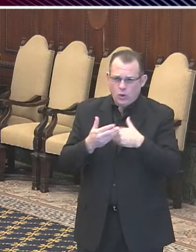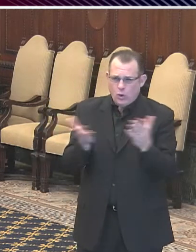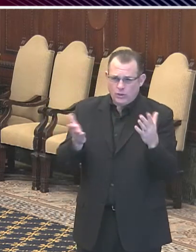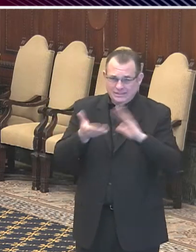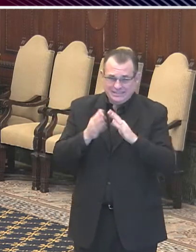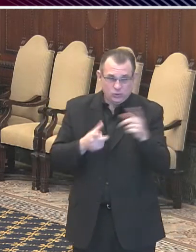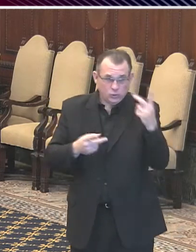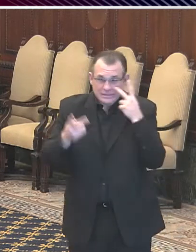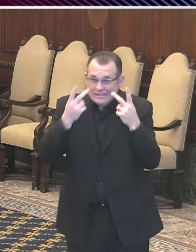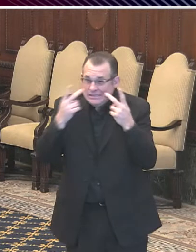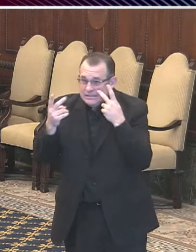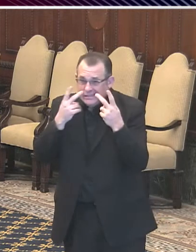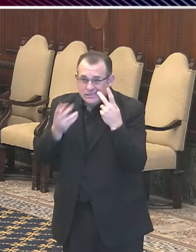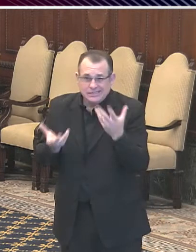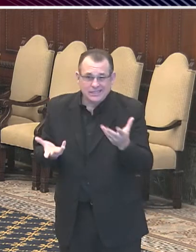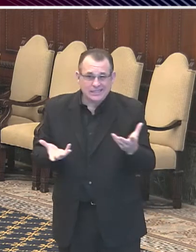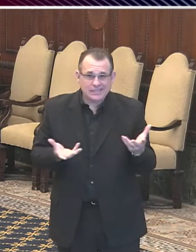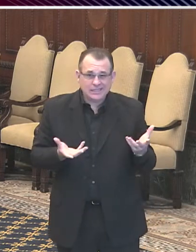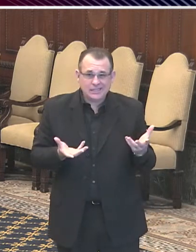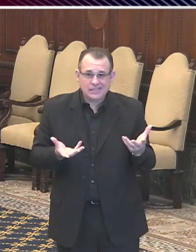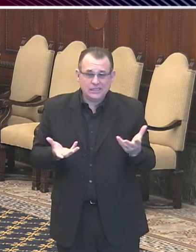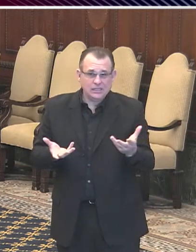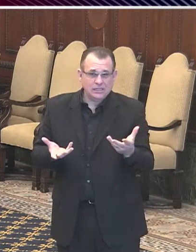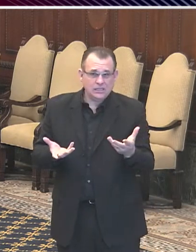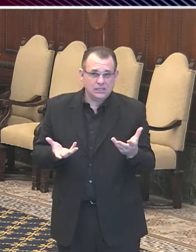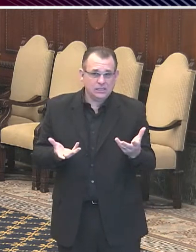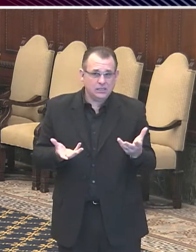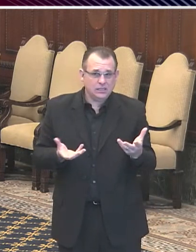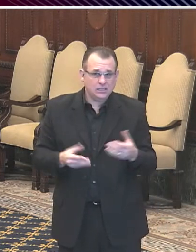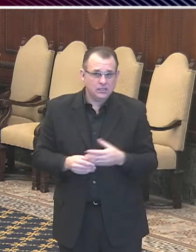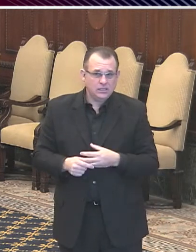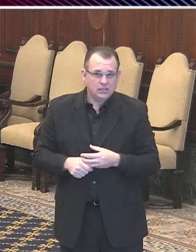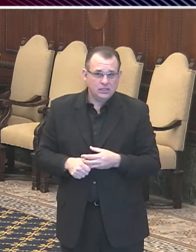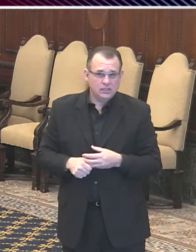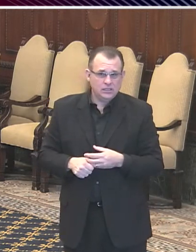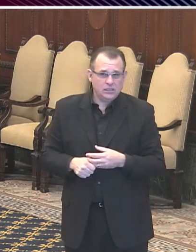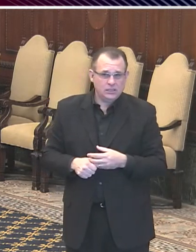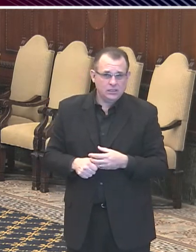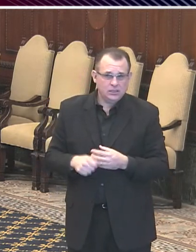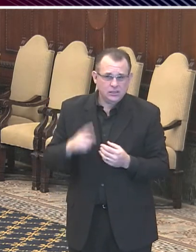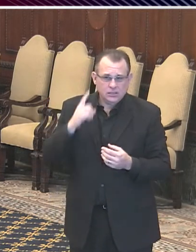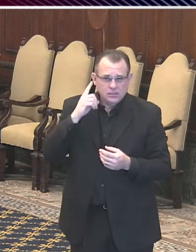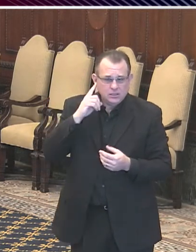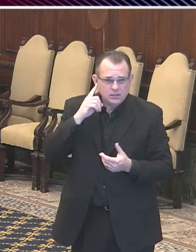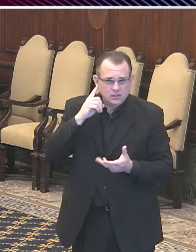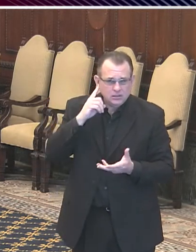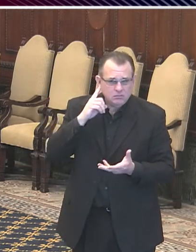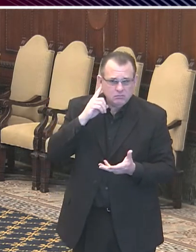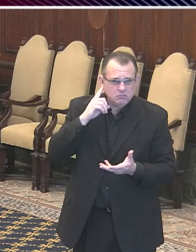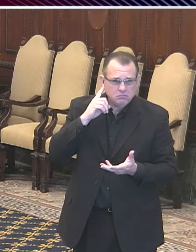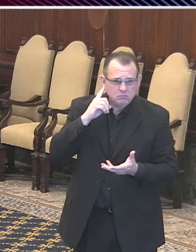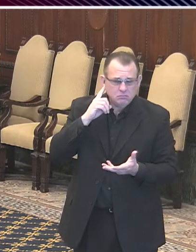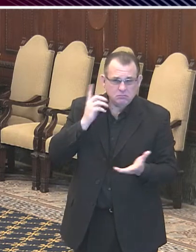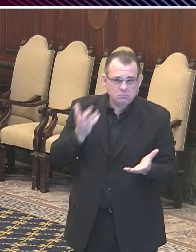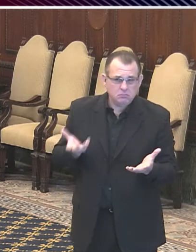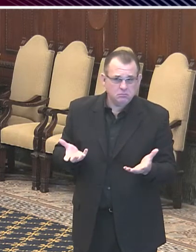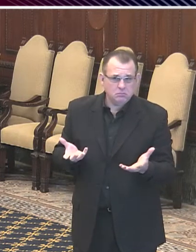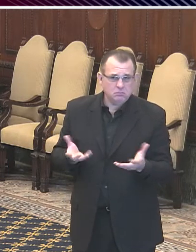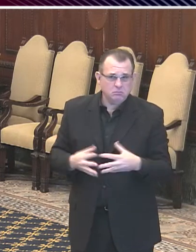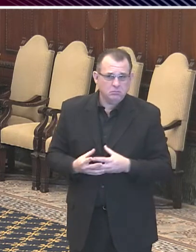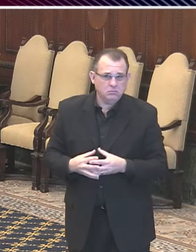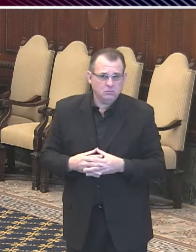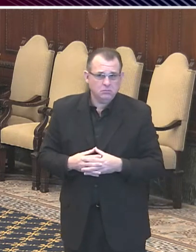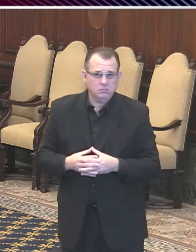if so, does that mean that you'll scale back police hours to protect officers? It's a question for Chad Pradelli.